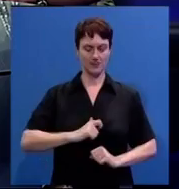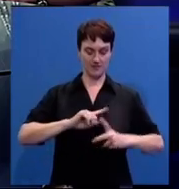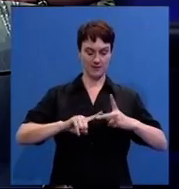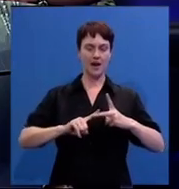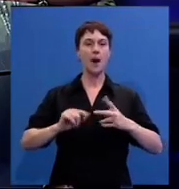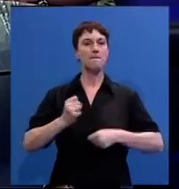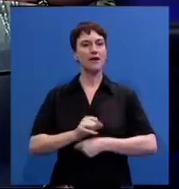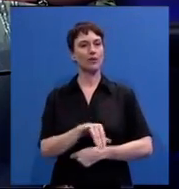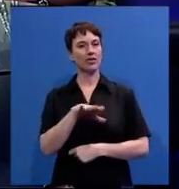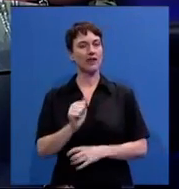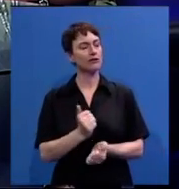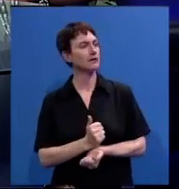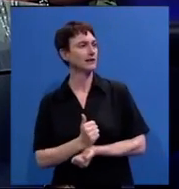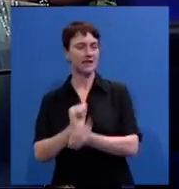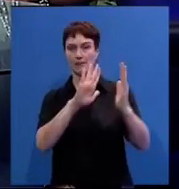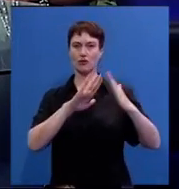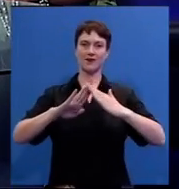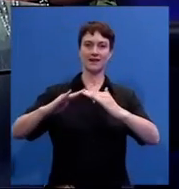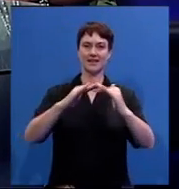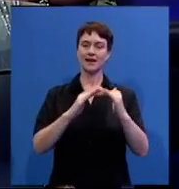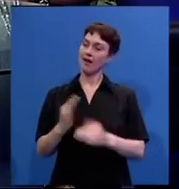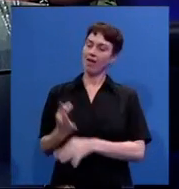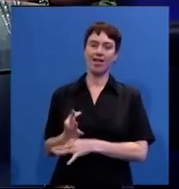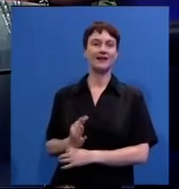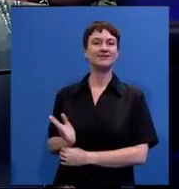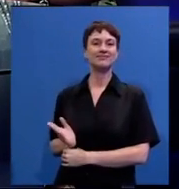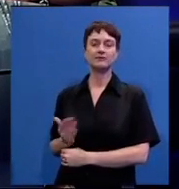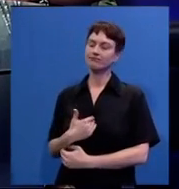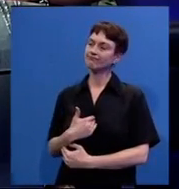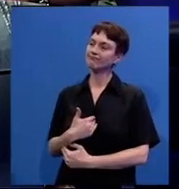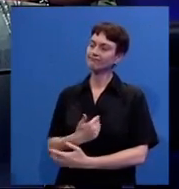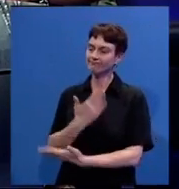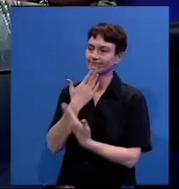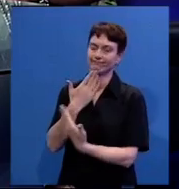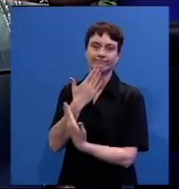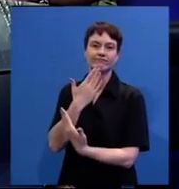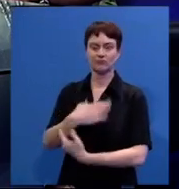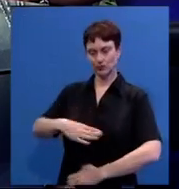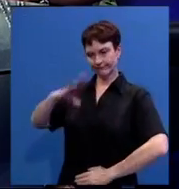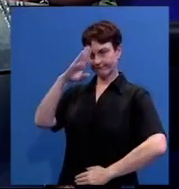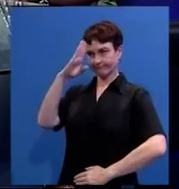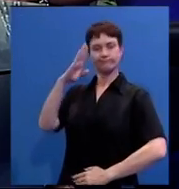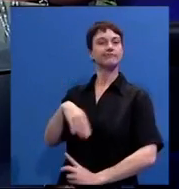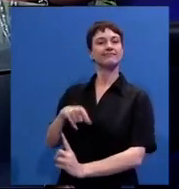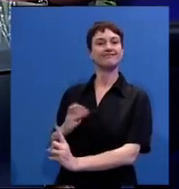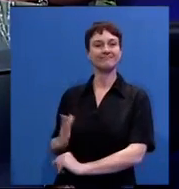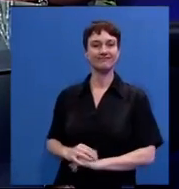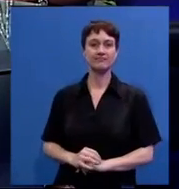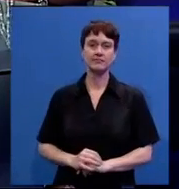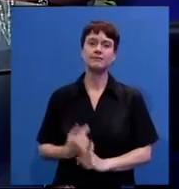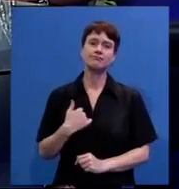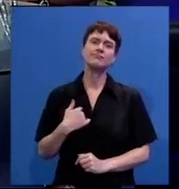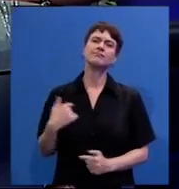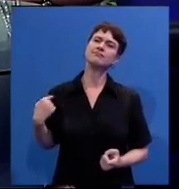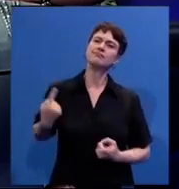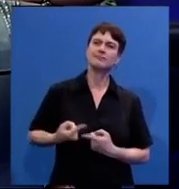a democratic South Africa. Dada, today we thank you and we salute you. Well, we know for a long time